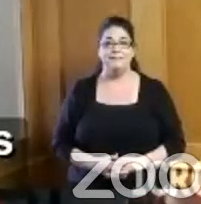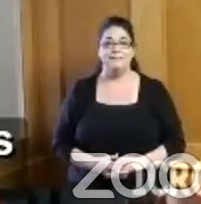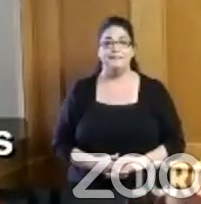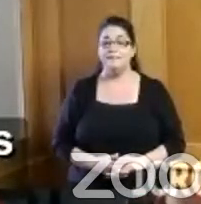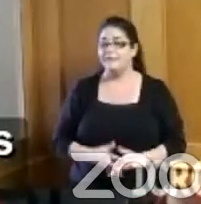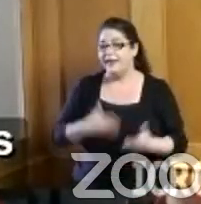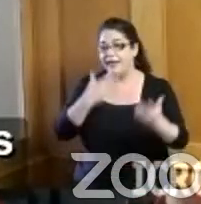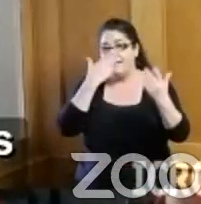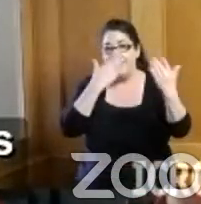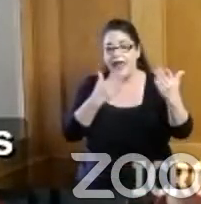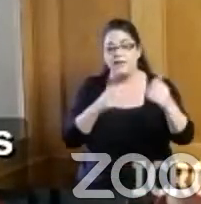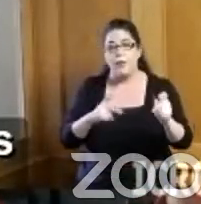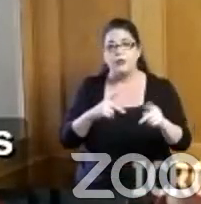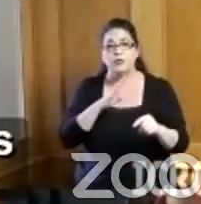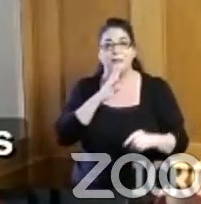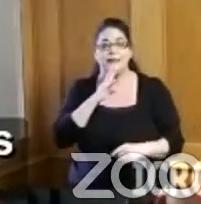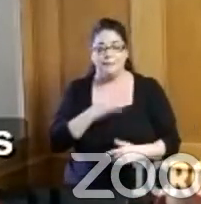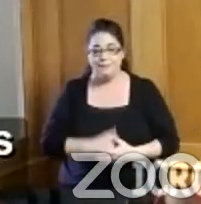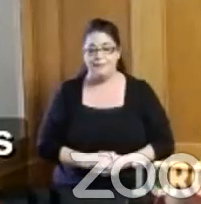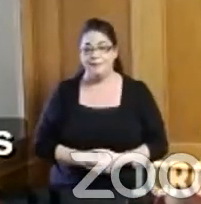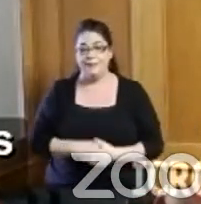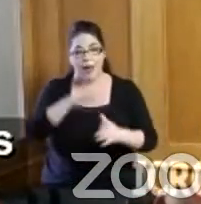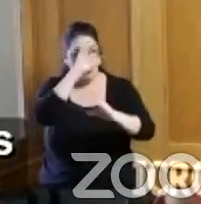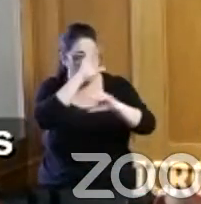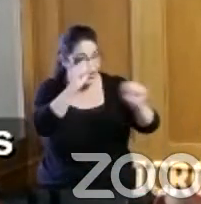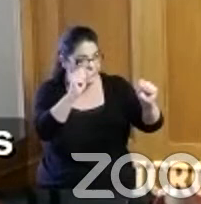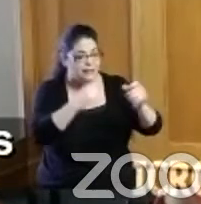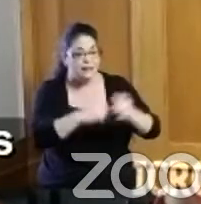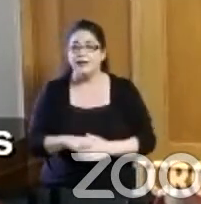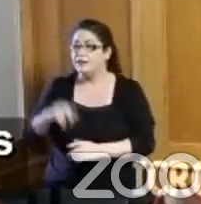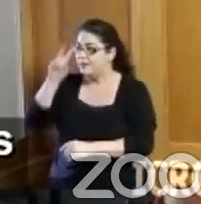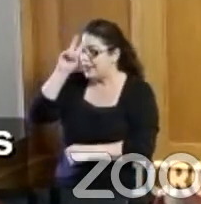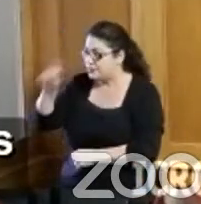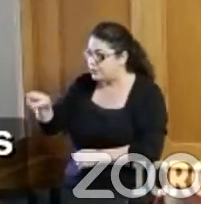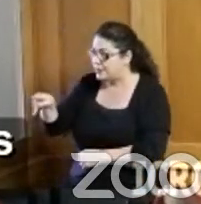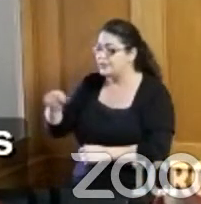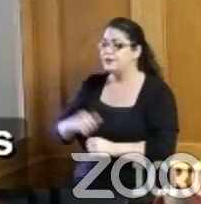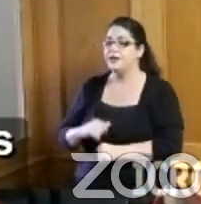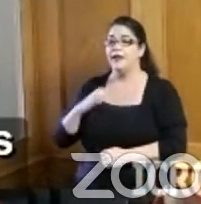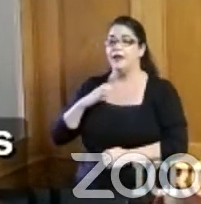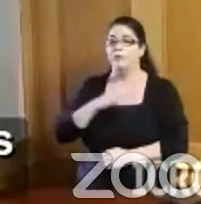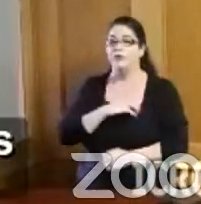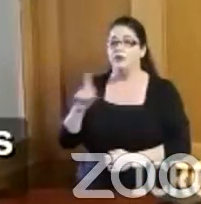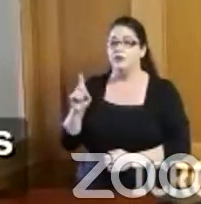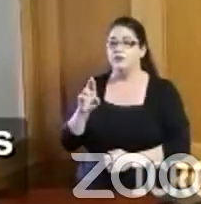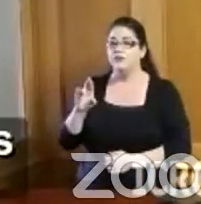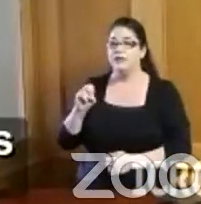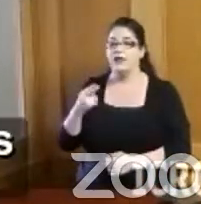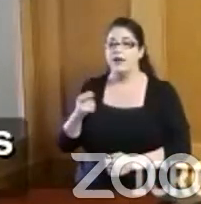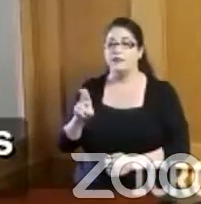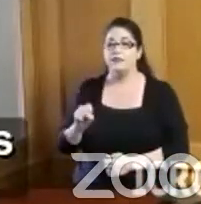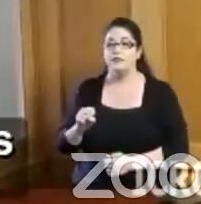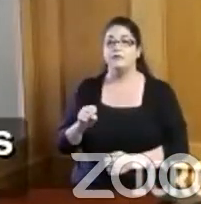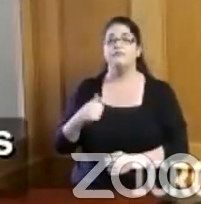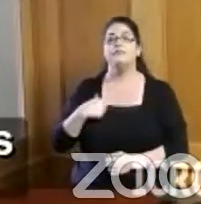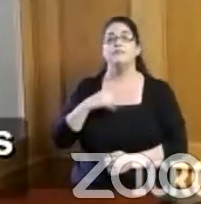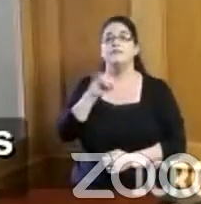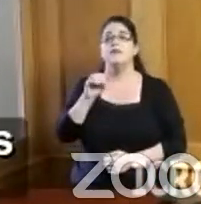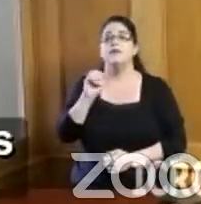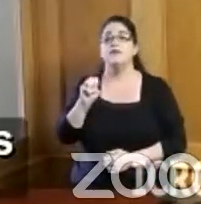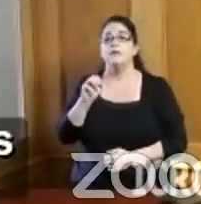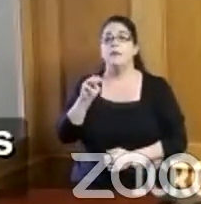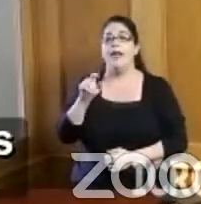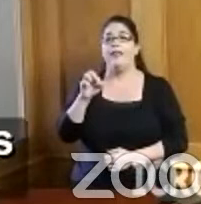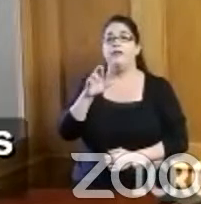Thank you for the opportunity to speak. Madam President, Madam Vice President, Commissioner Driehaus. I'm Joe Mallory,